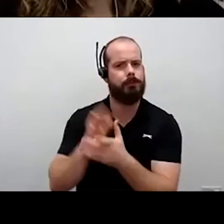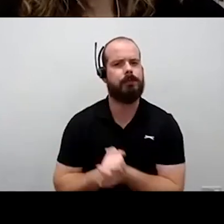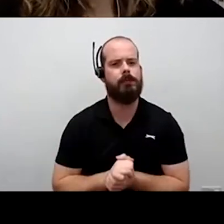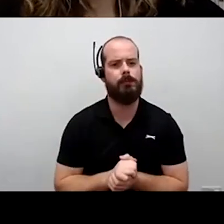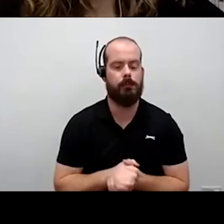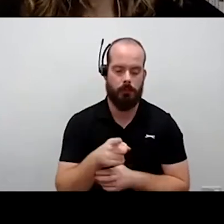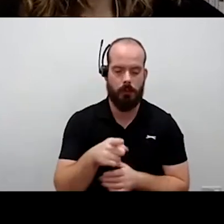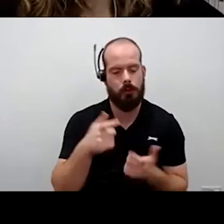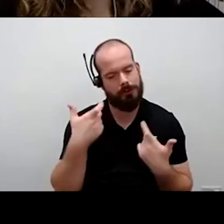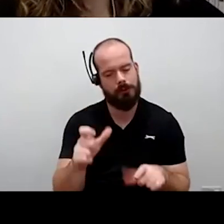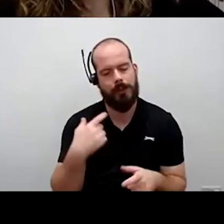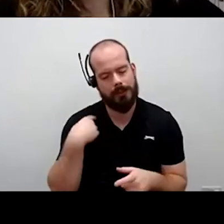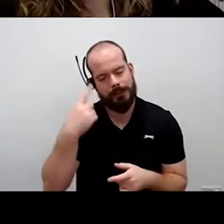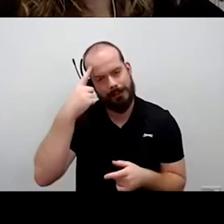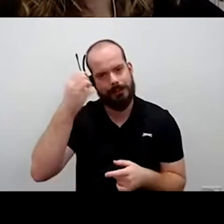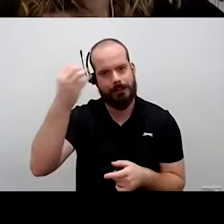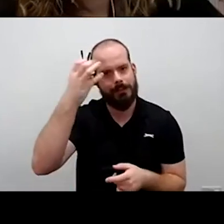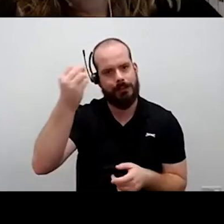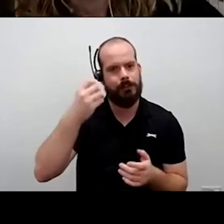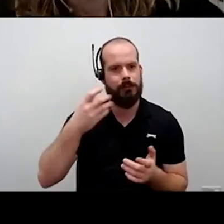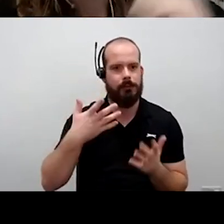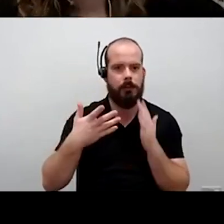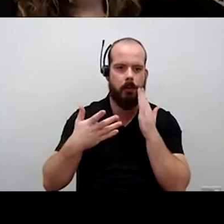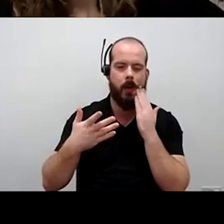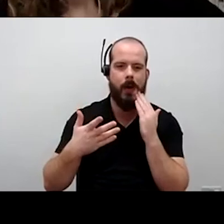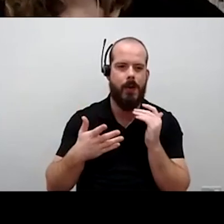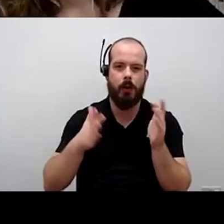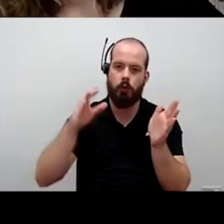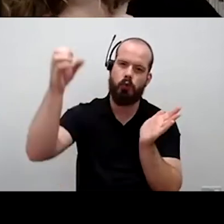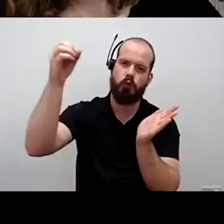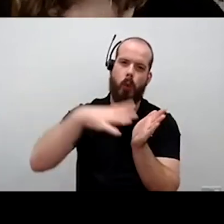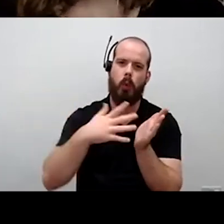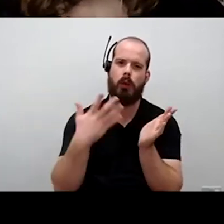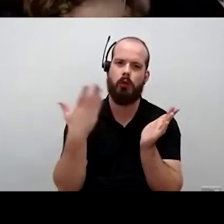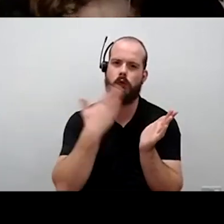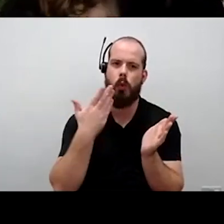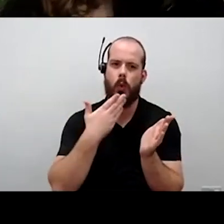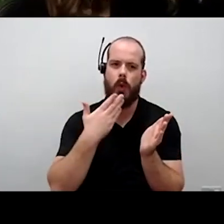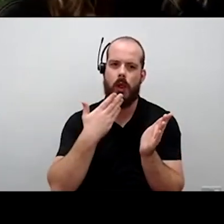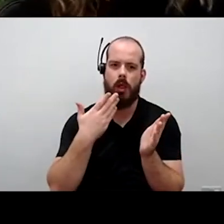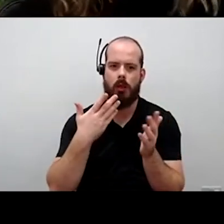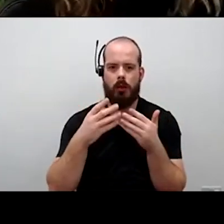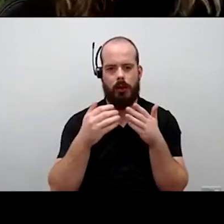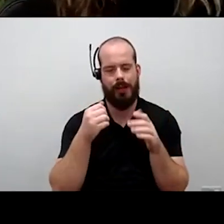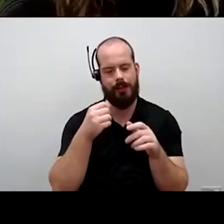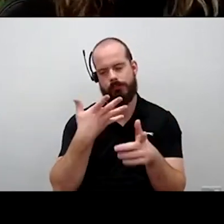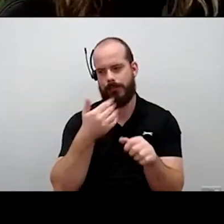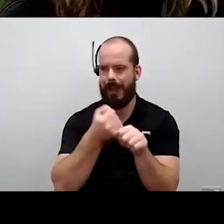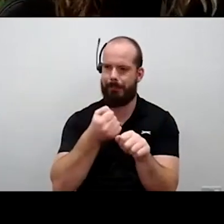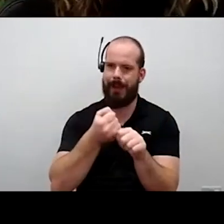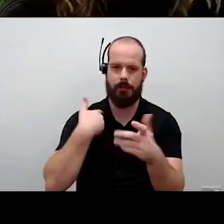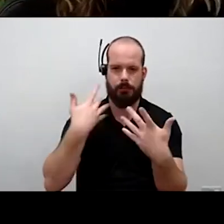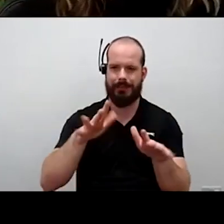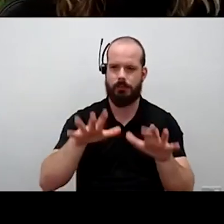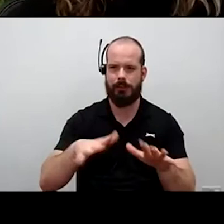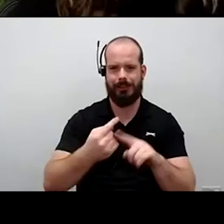have nightmares about how we had to close our world leading solar schools campaign that I used to work with colleagues to run in the UK,